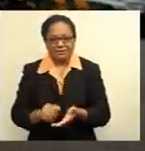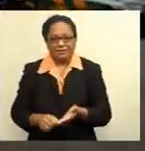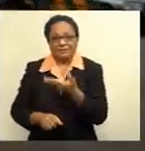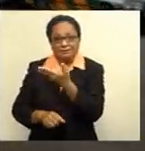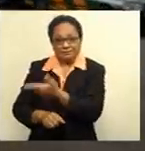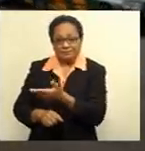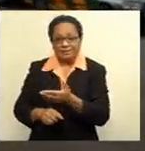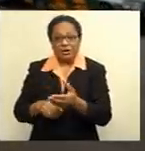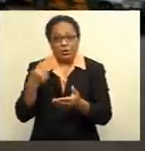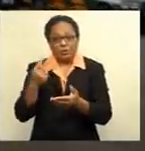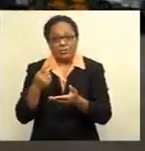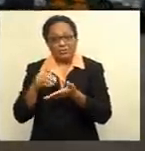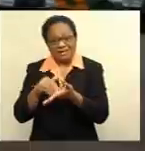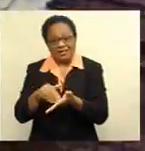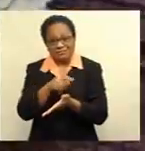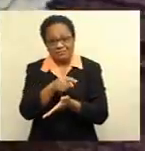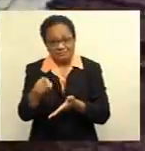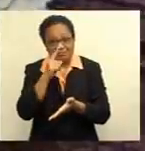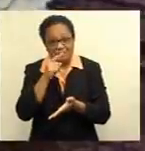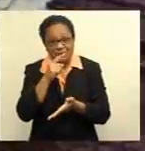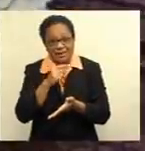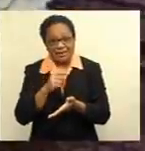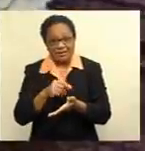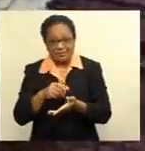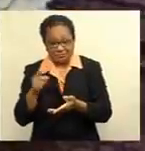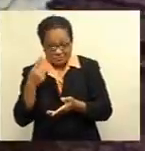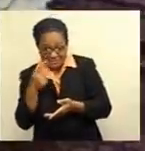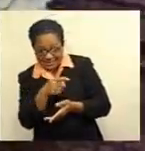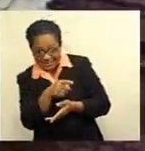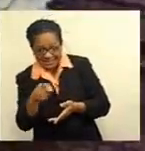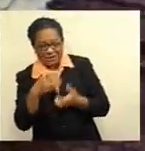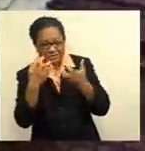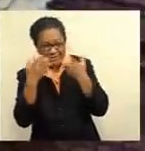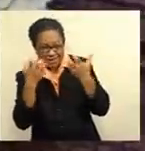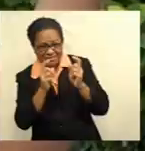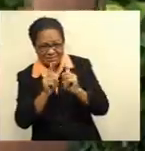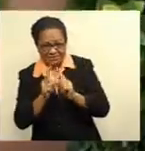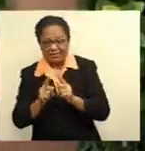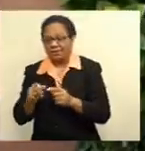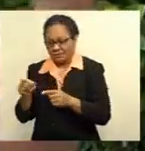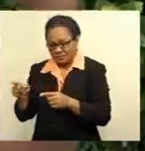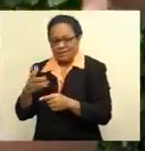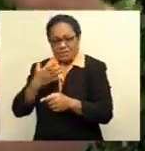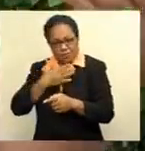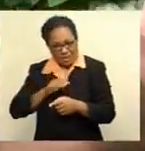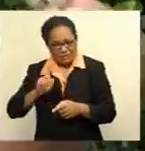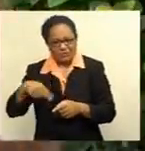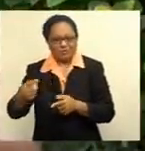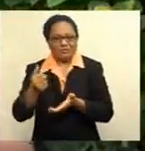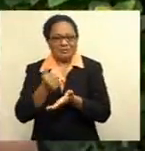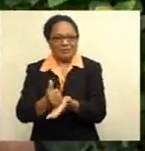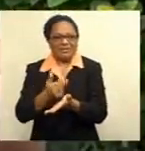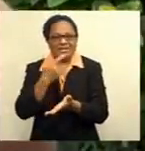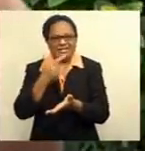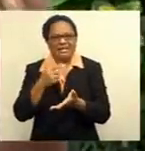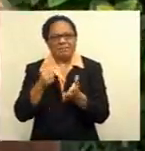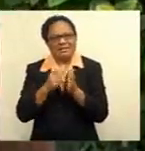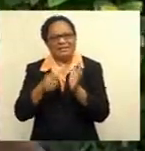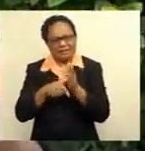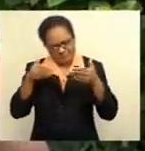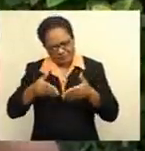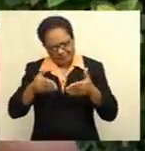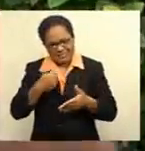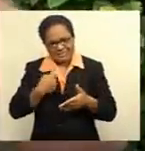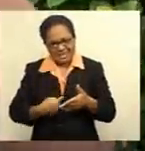been assisted in the past have motivated them to continue with the support. You know, I guess you're on your own bubble, you're okay, but then when you do these